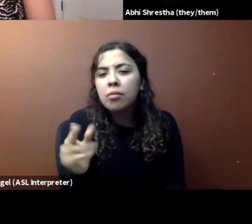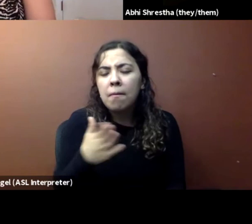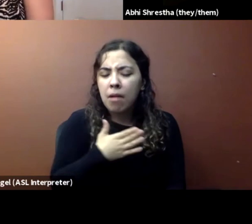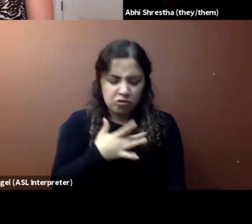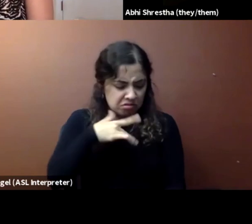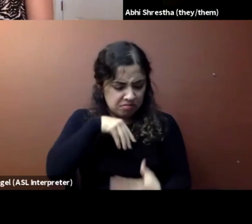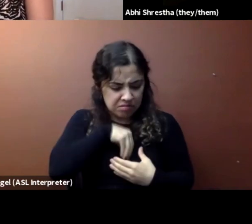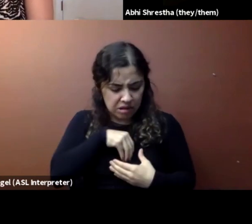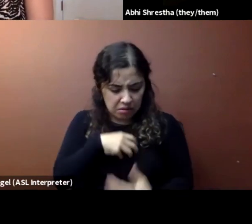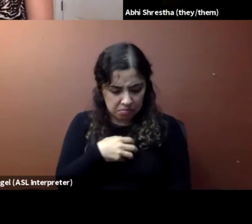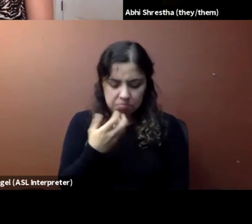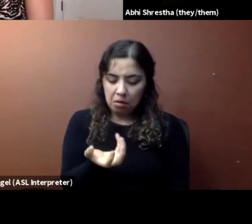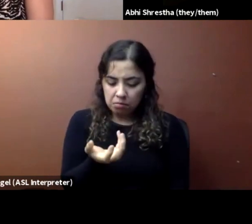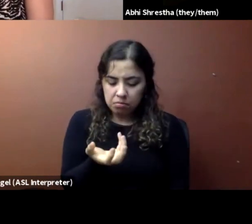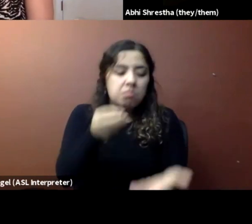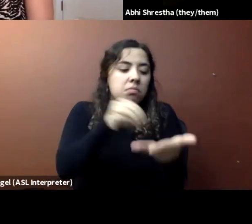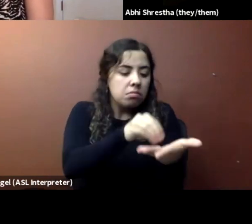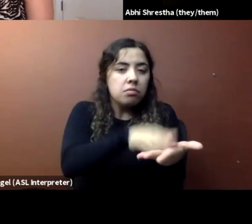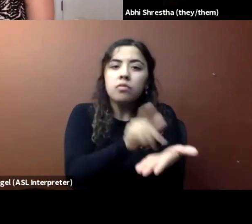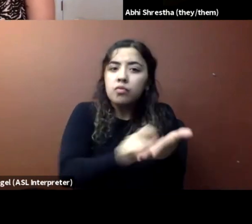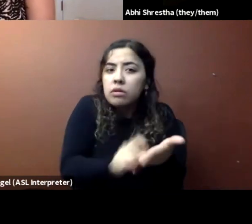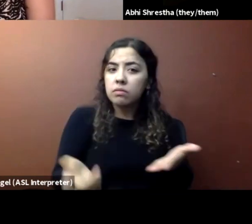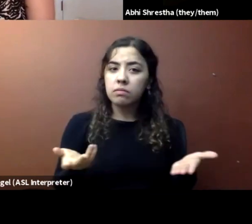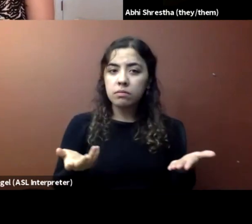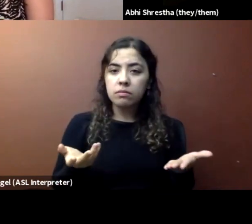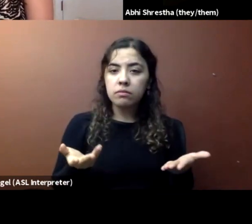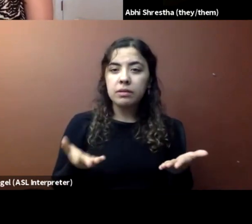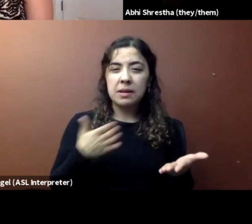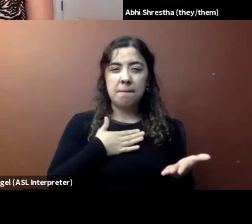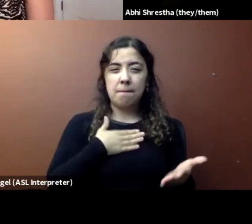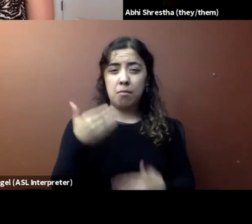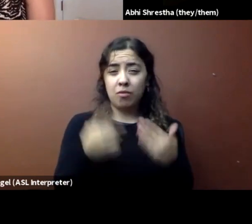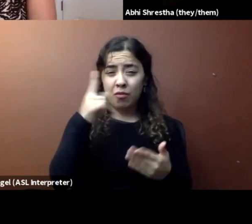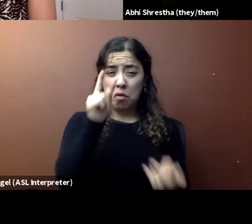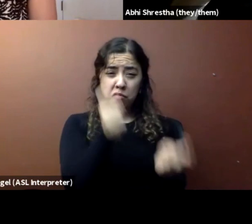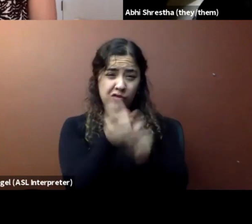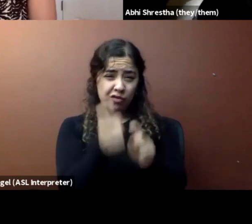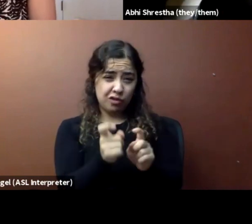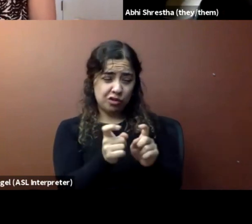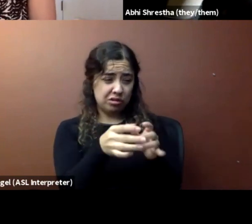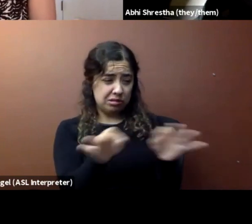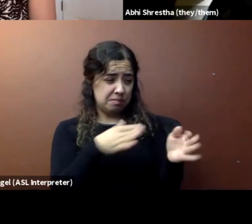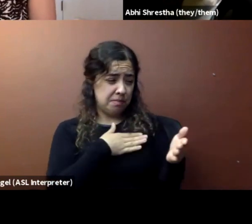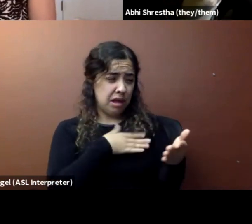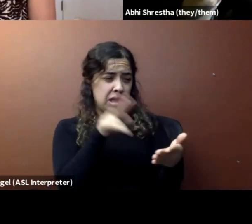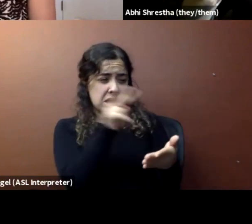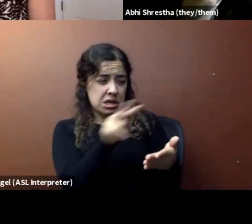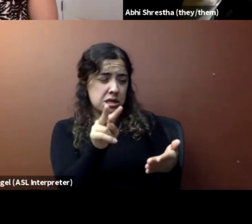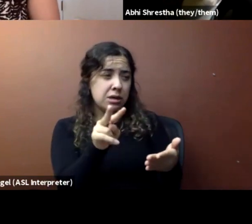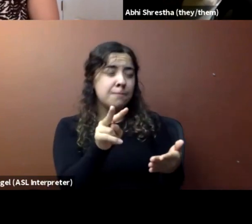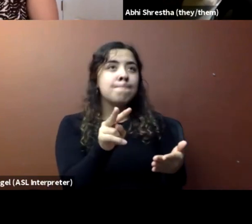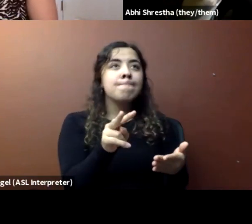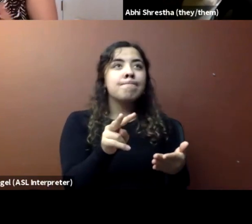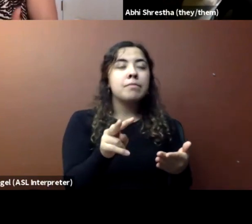me. And the revision process, that's when I get into